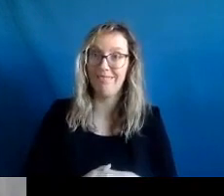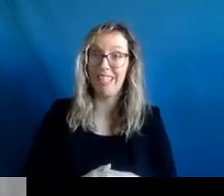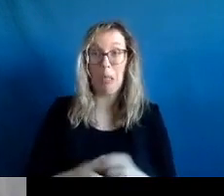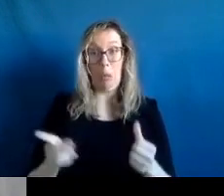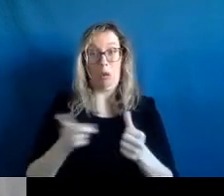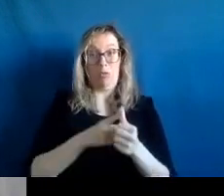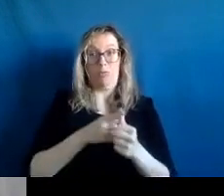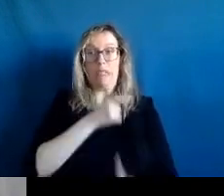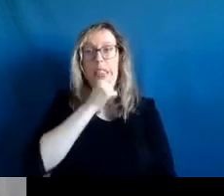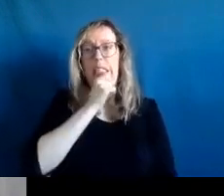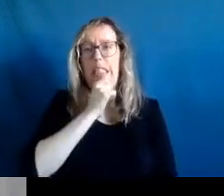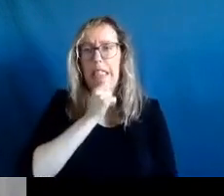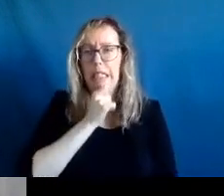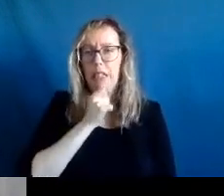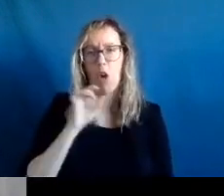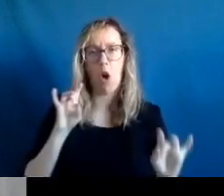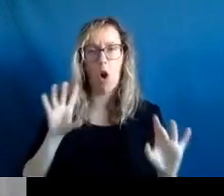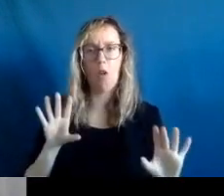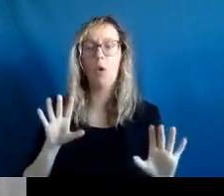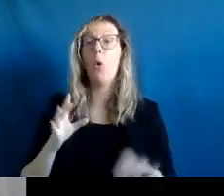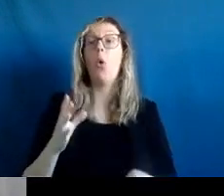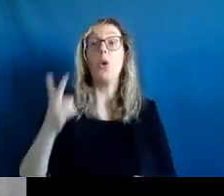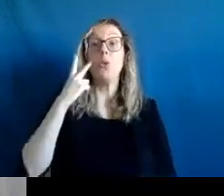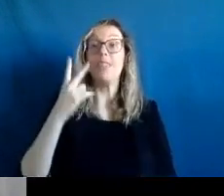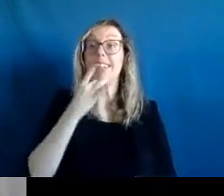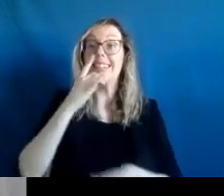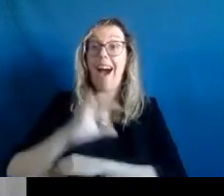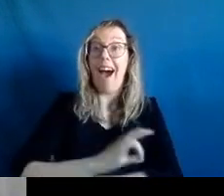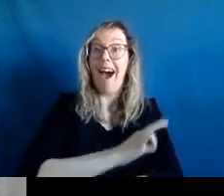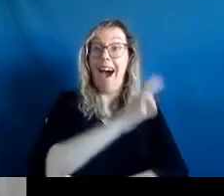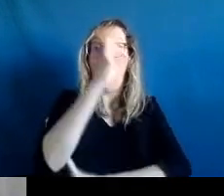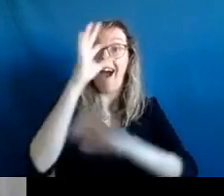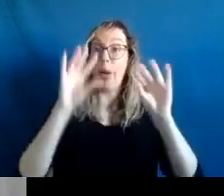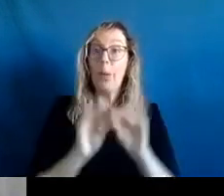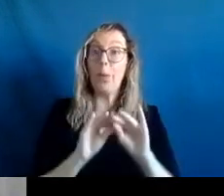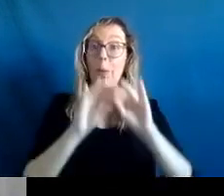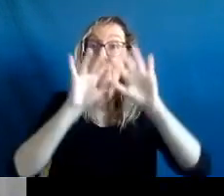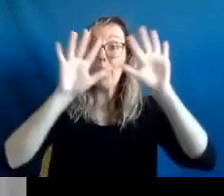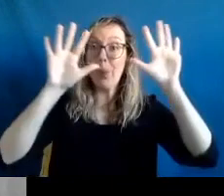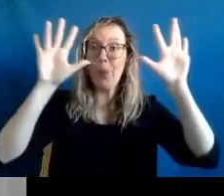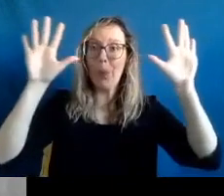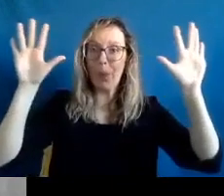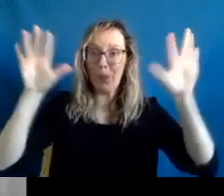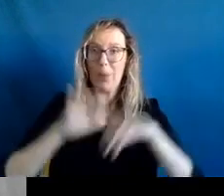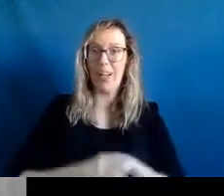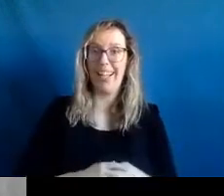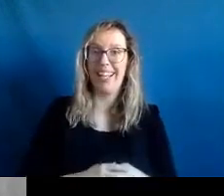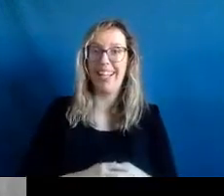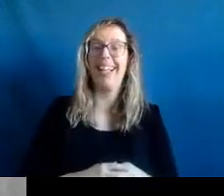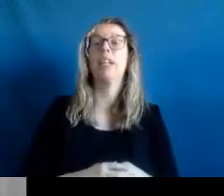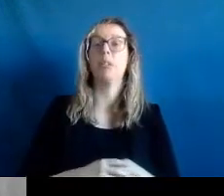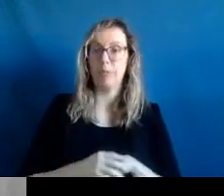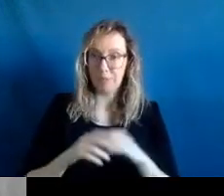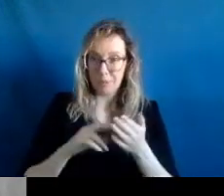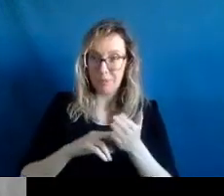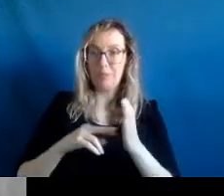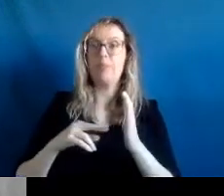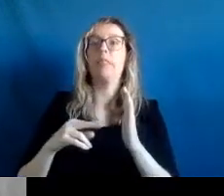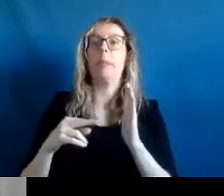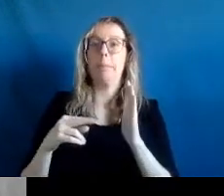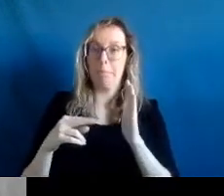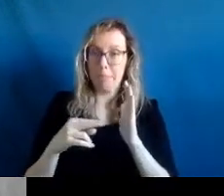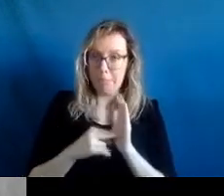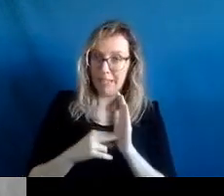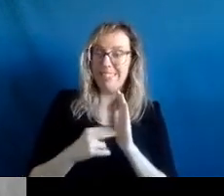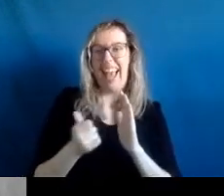anguish, he will see the light and he will be satisfied. Through his knowledge, the righteous one, my servant, will make many